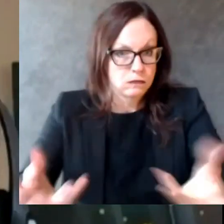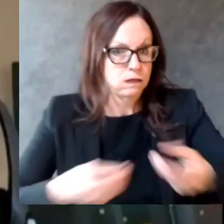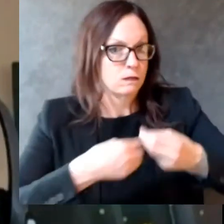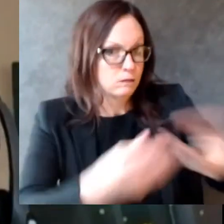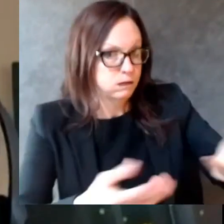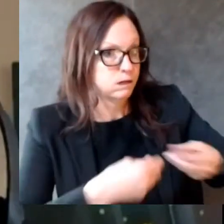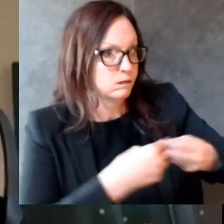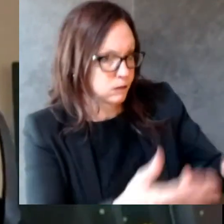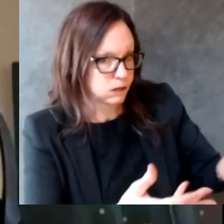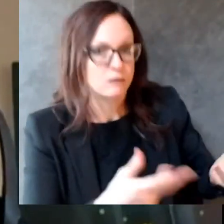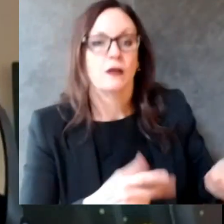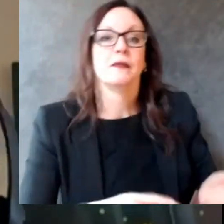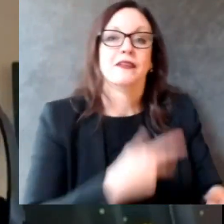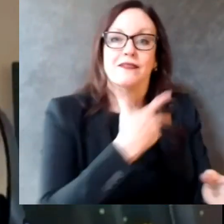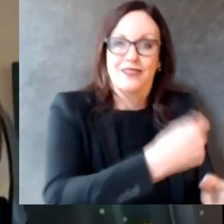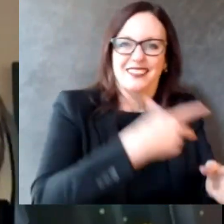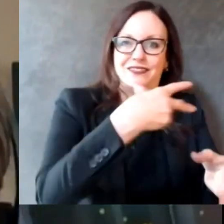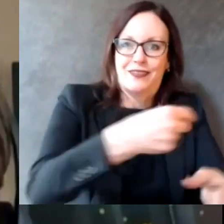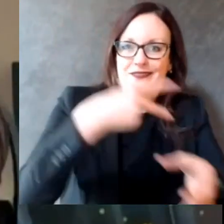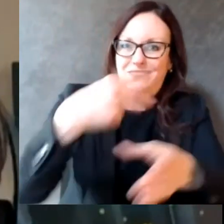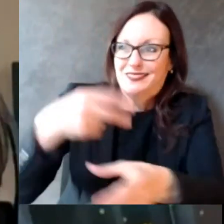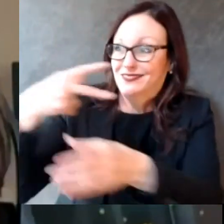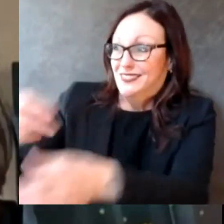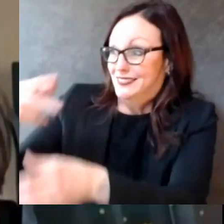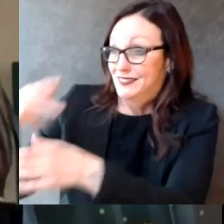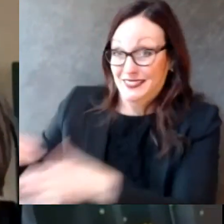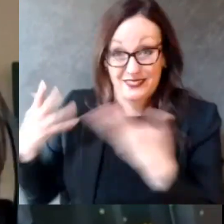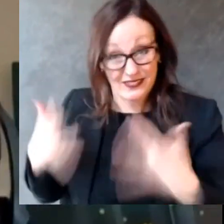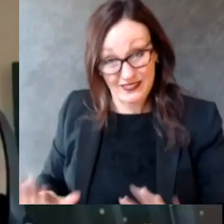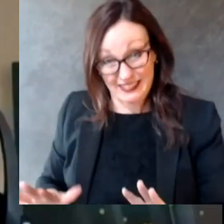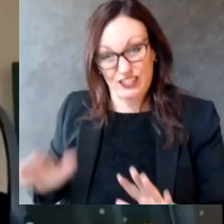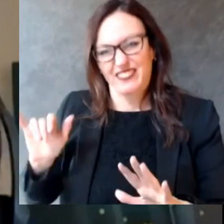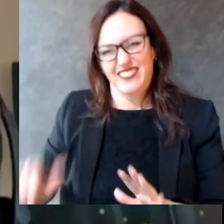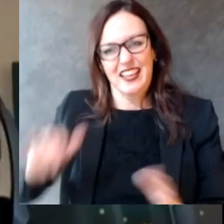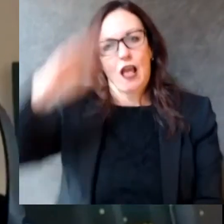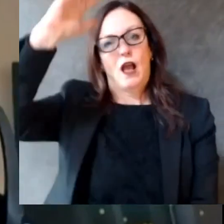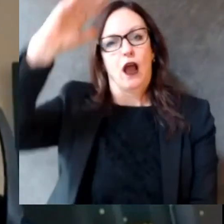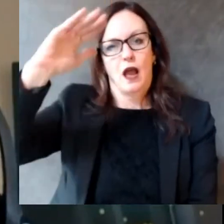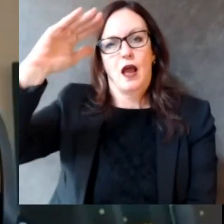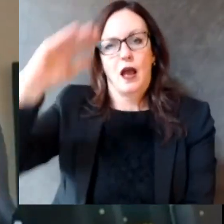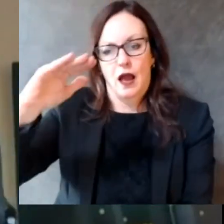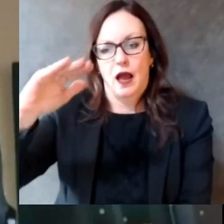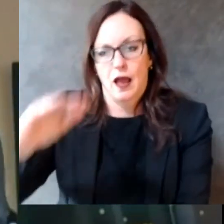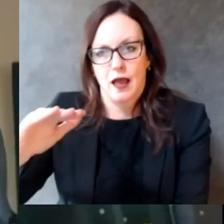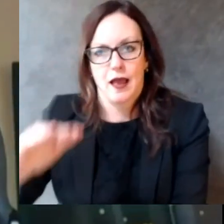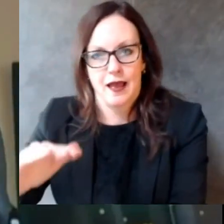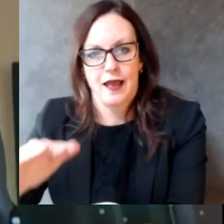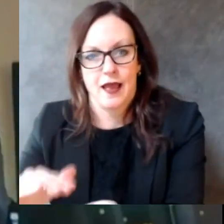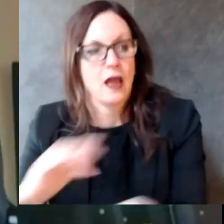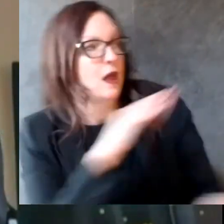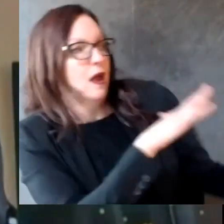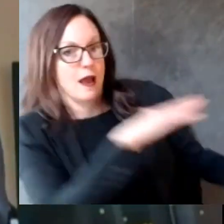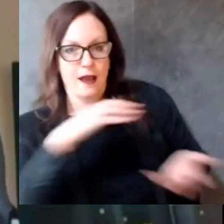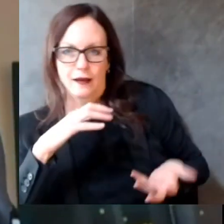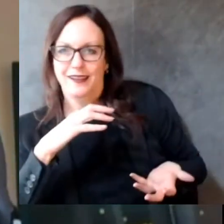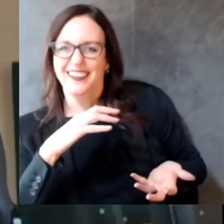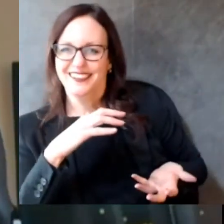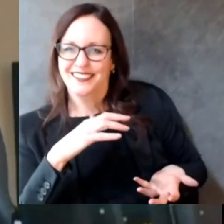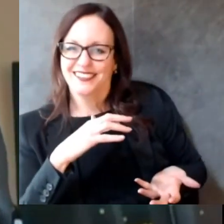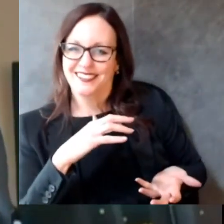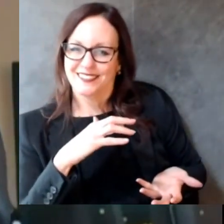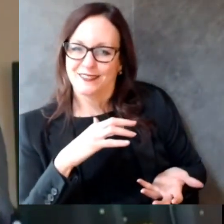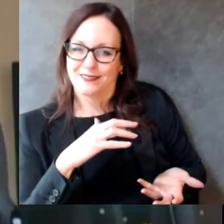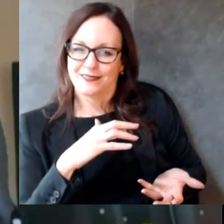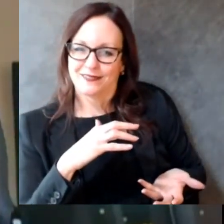we don't use that week will be put into this pool that can be requested from other states